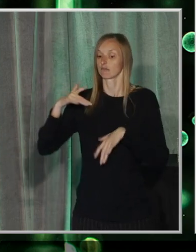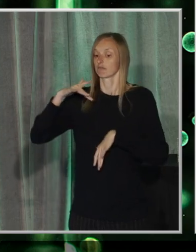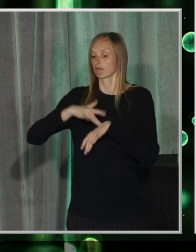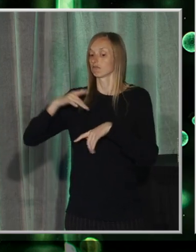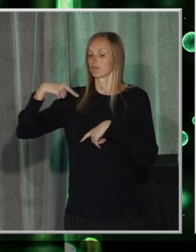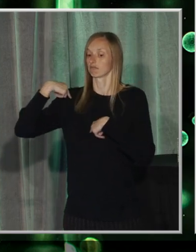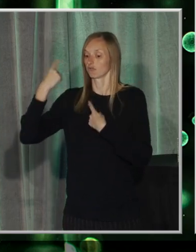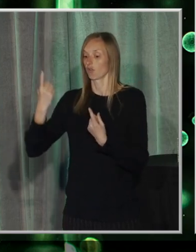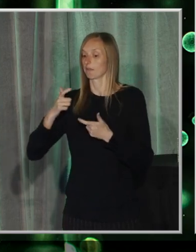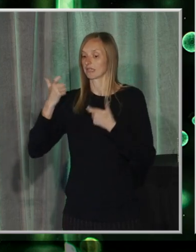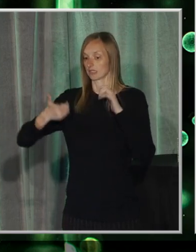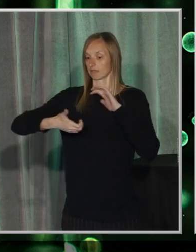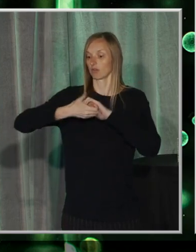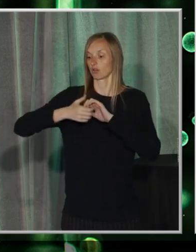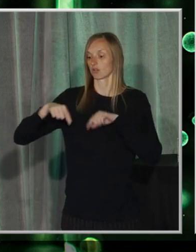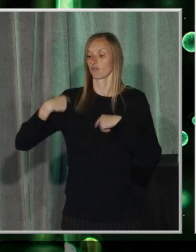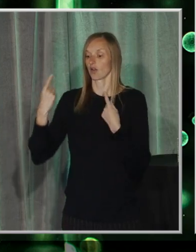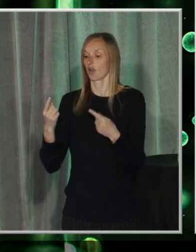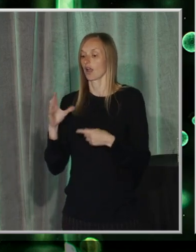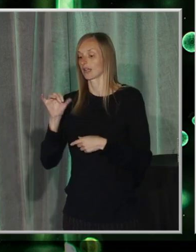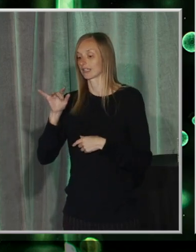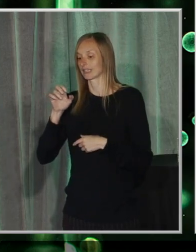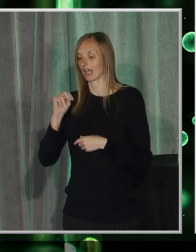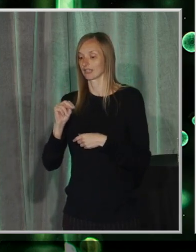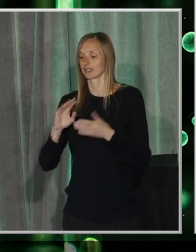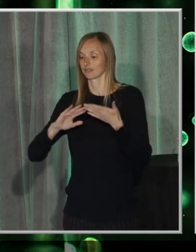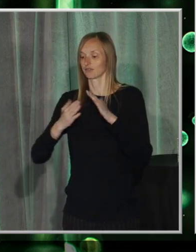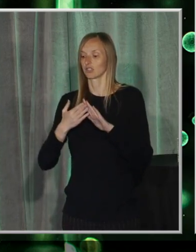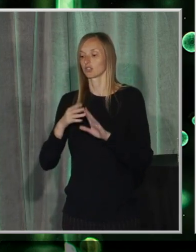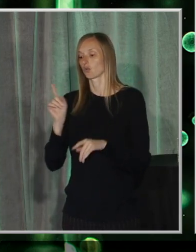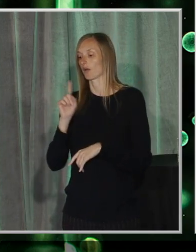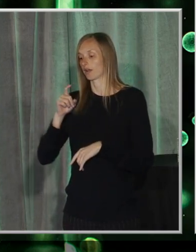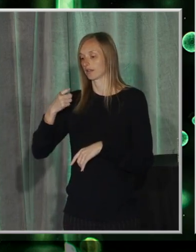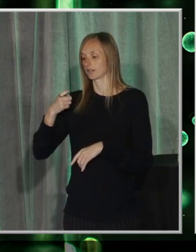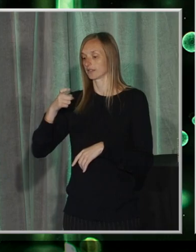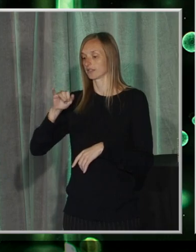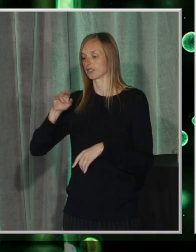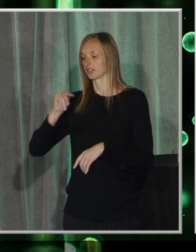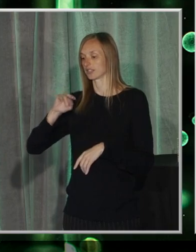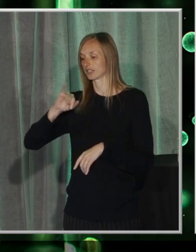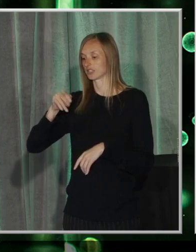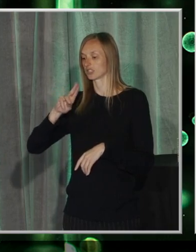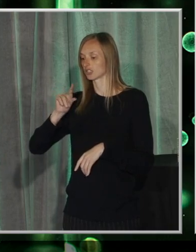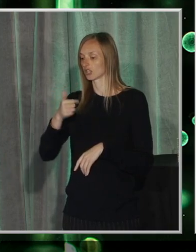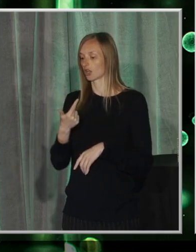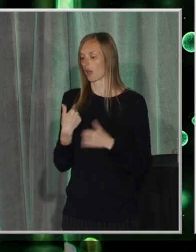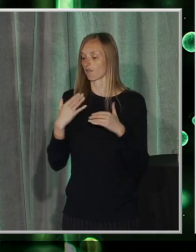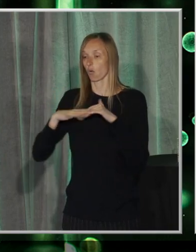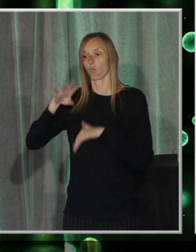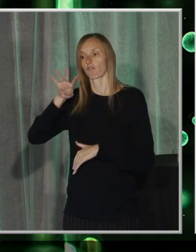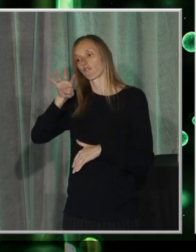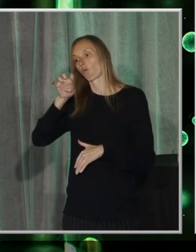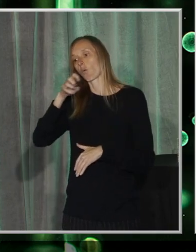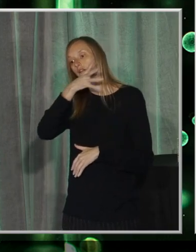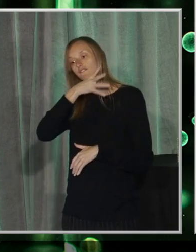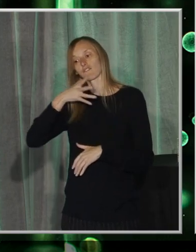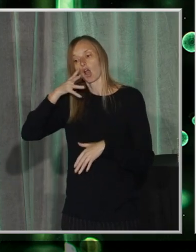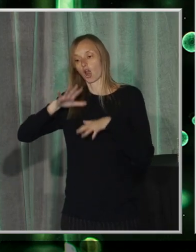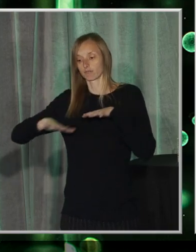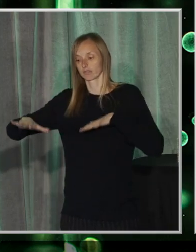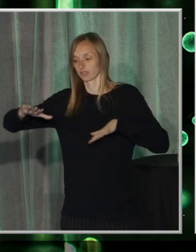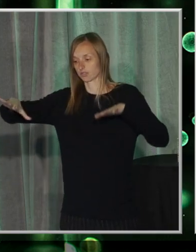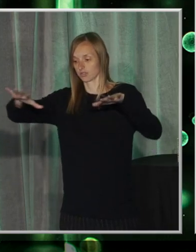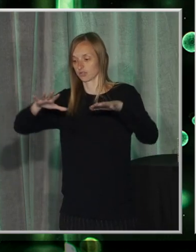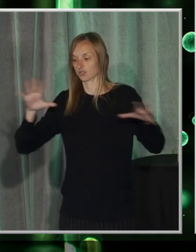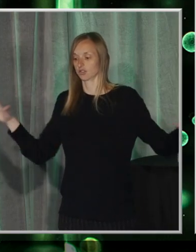so far in a cotton village in Xinjiang. This village has more than 400 farms with a